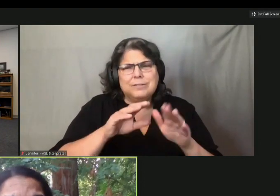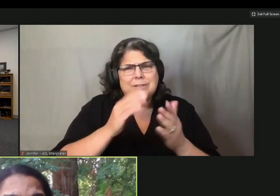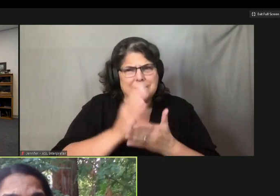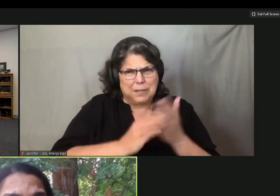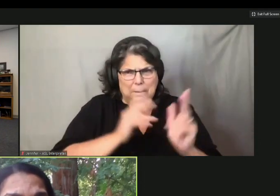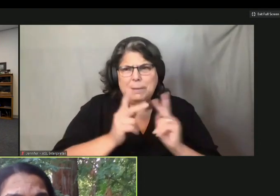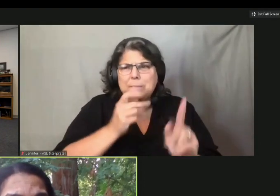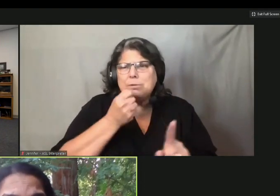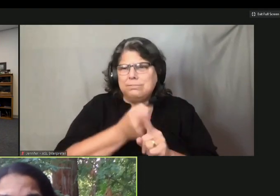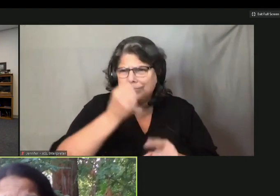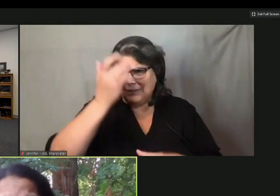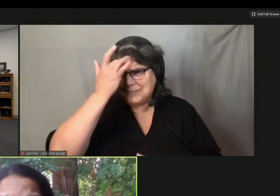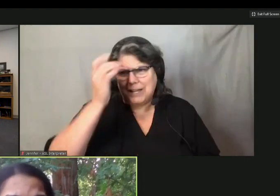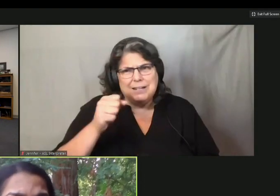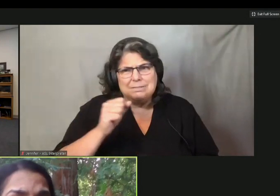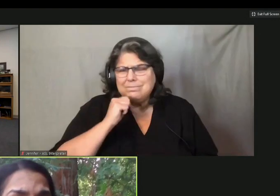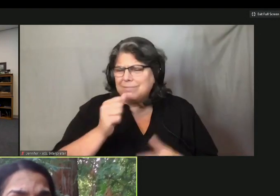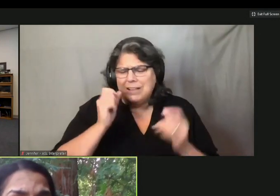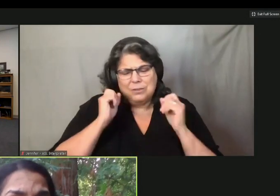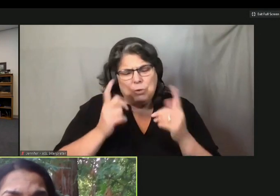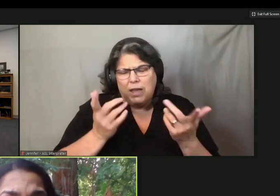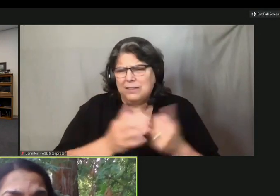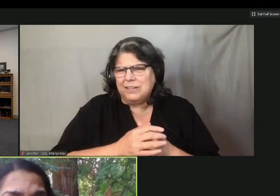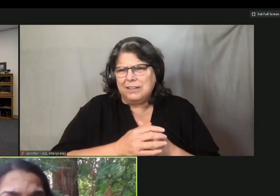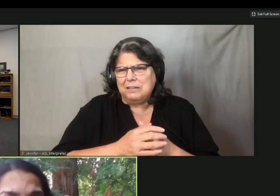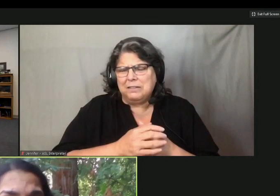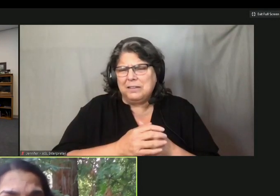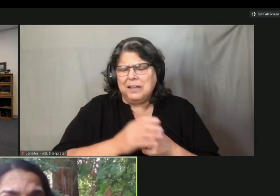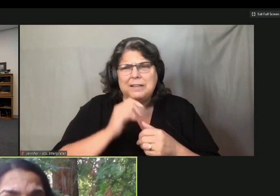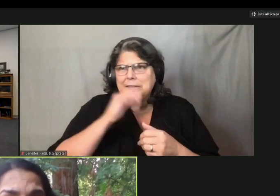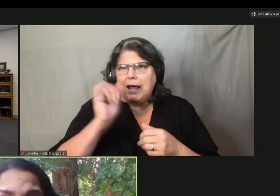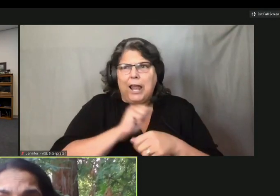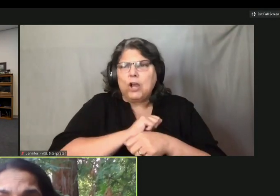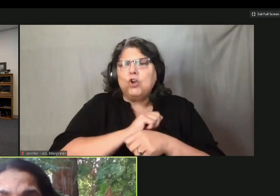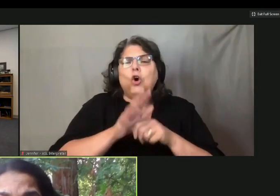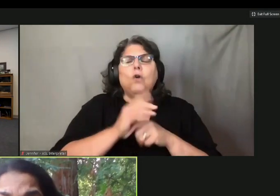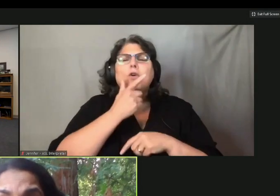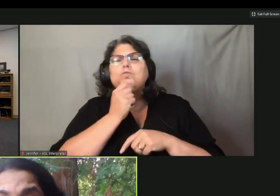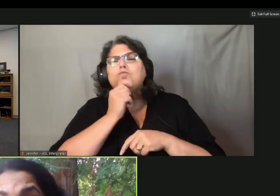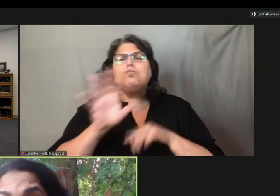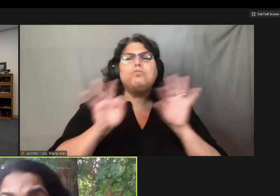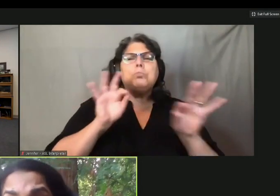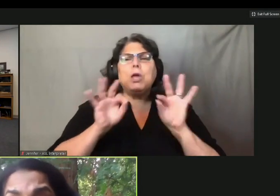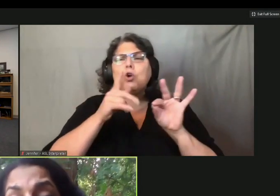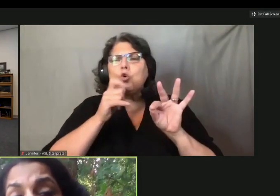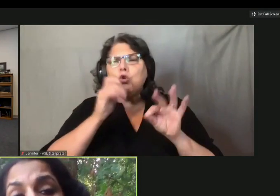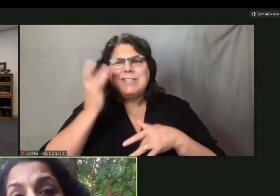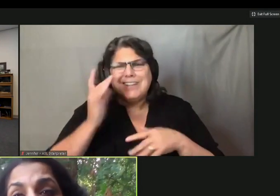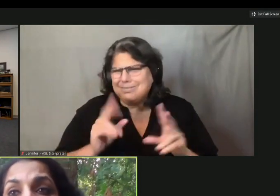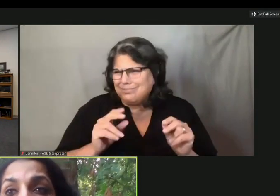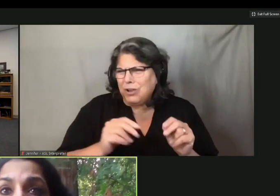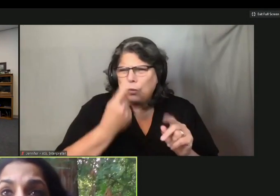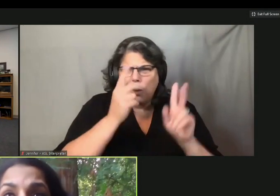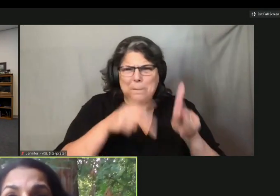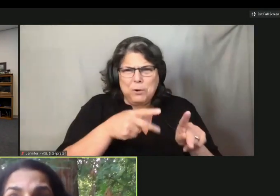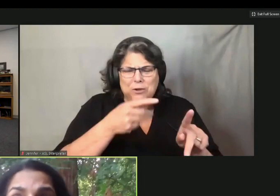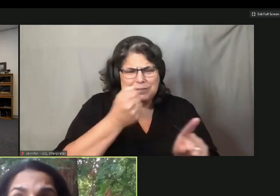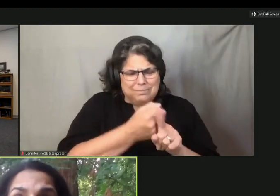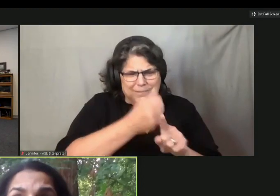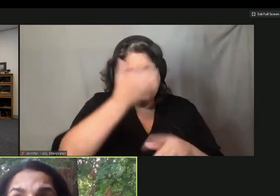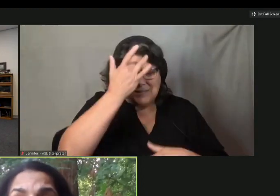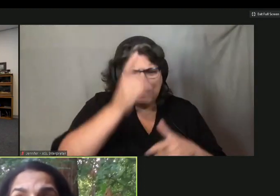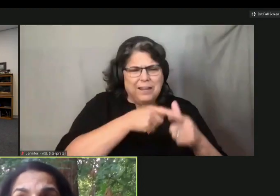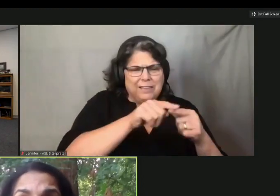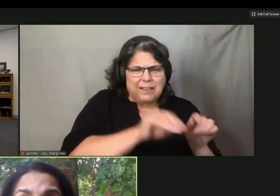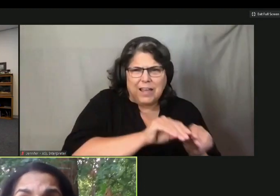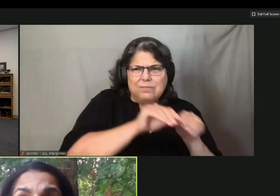I don't think COVID is selective that way. I really think that obviously it's just going to be transmitted from person to person. I